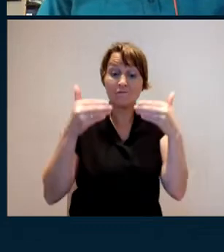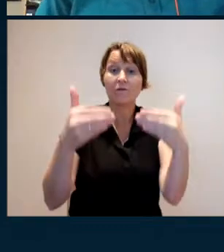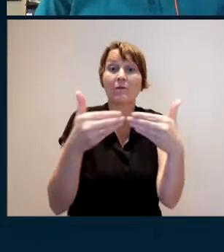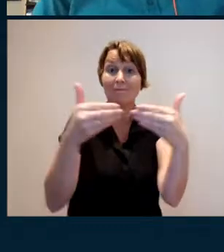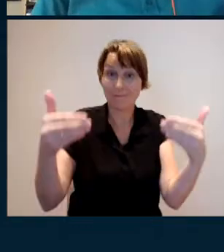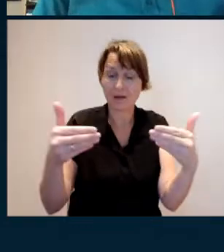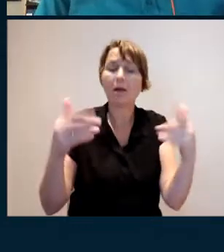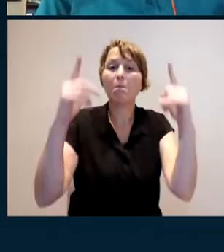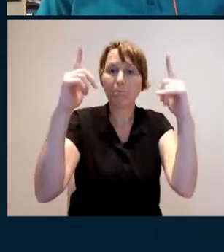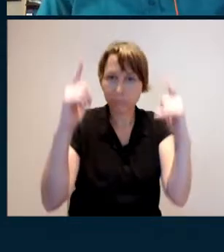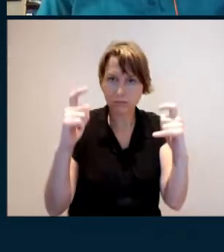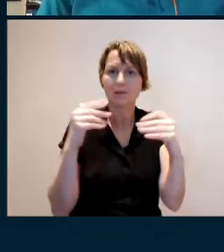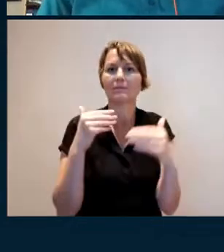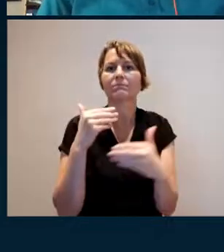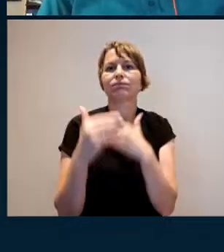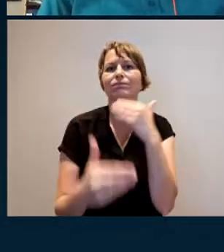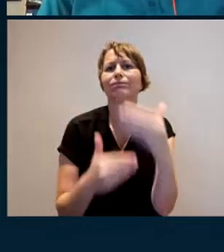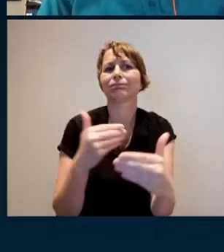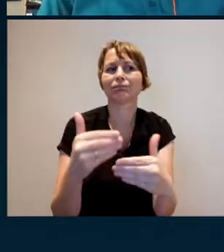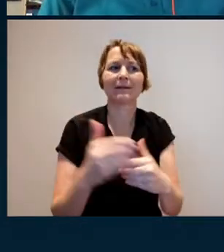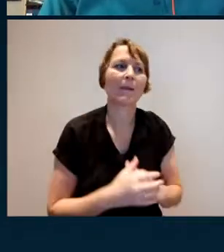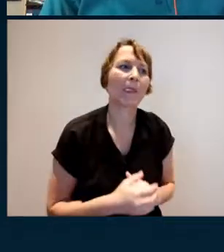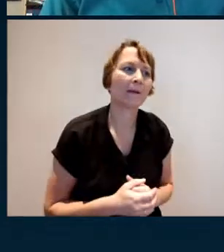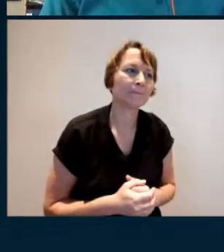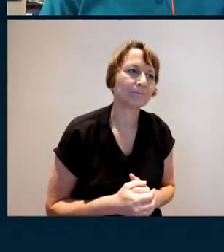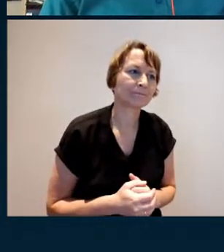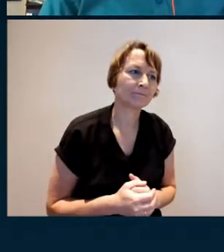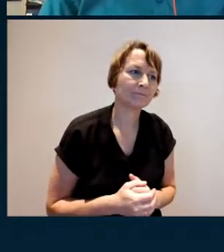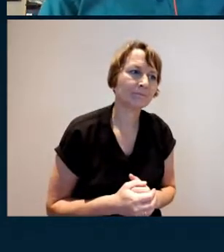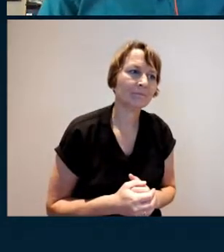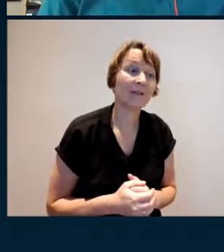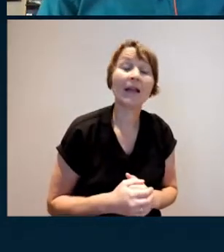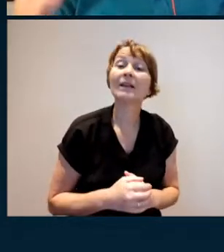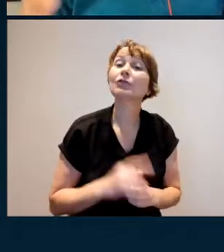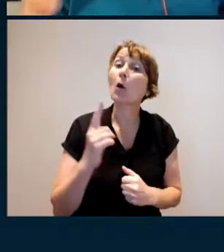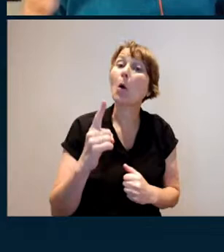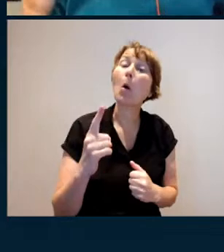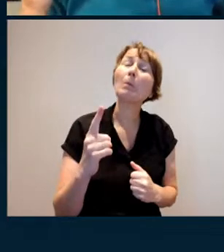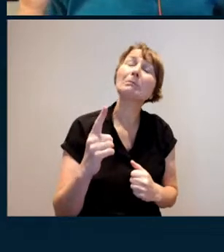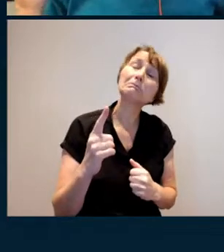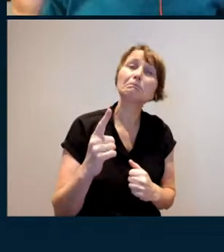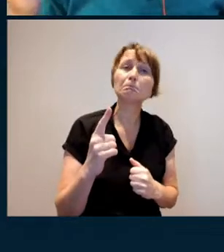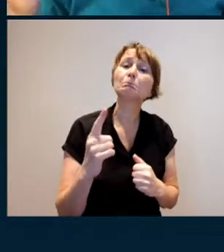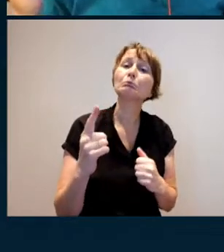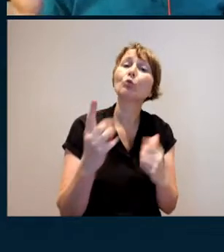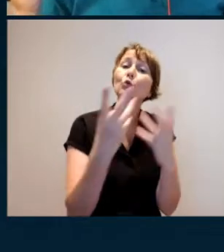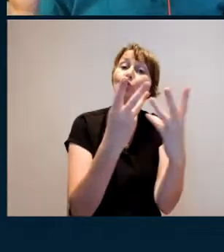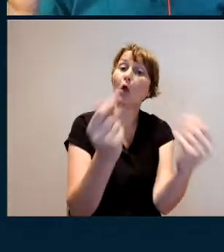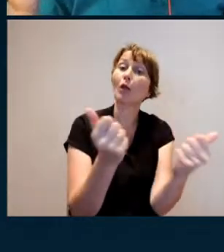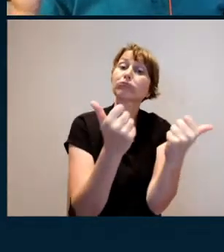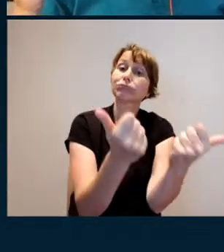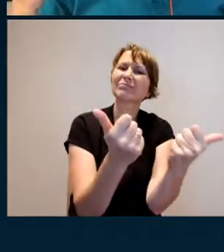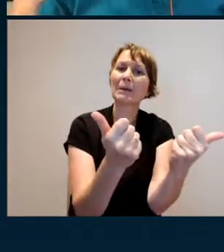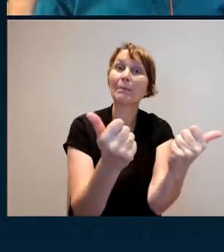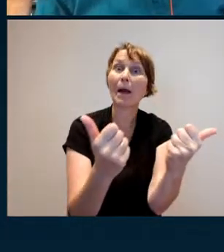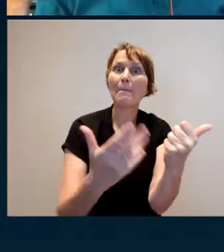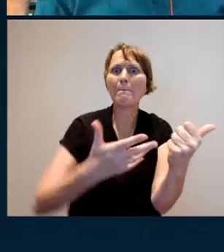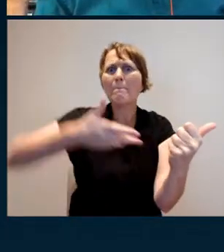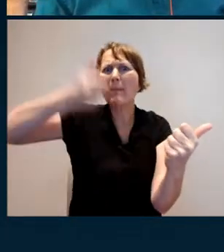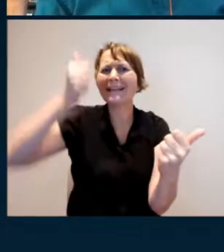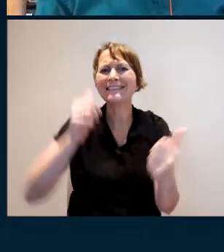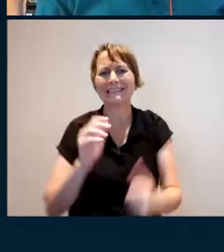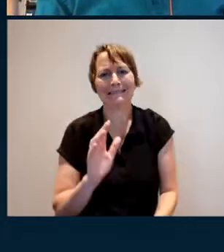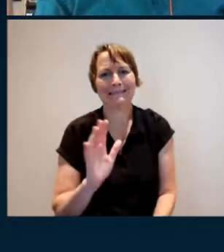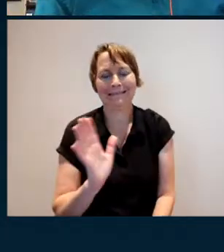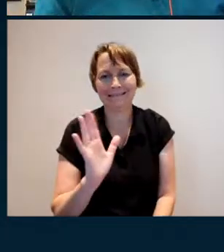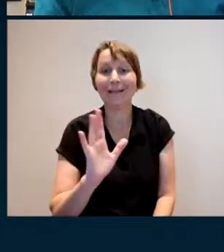it is a solution, but it's maybe not the best solution. So what I'm going to be talking to you about today is Project